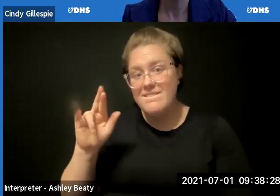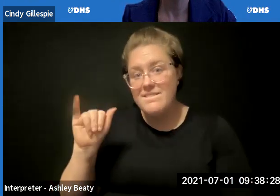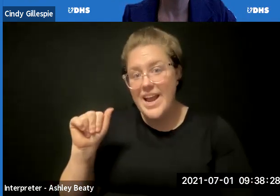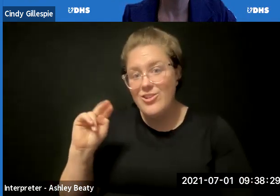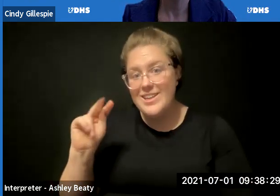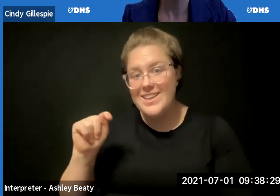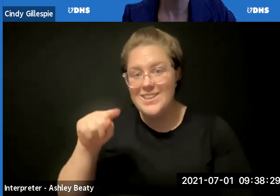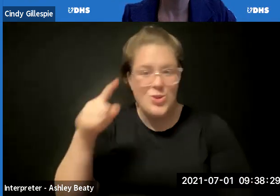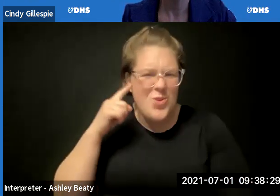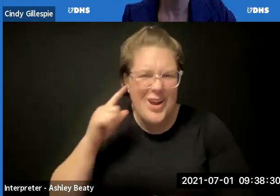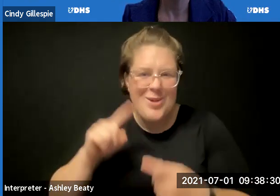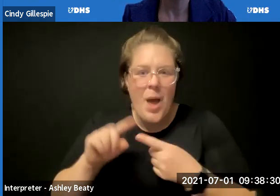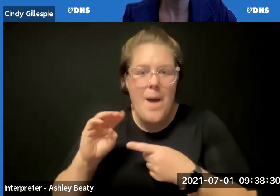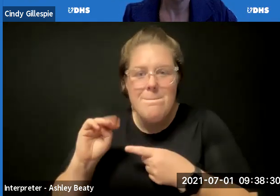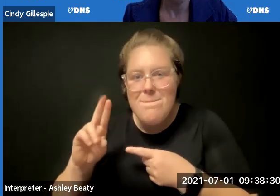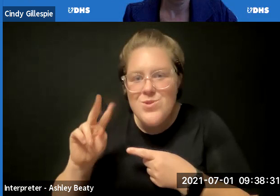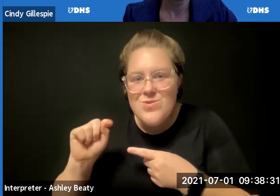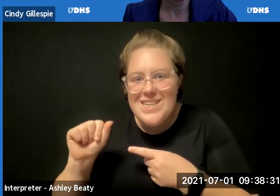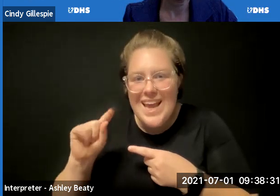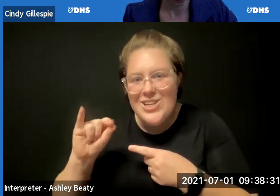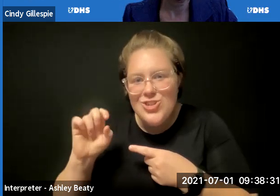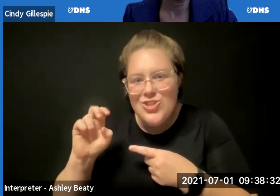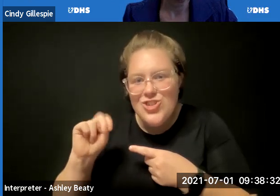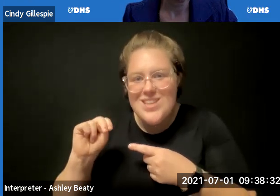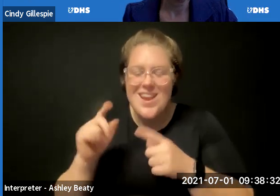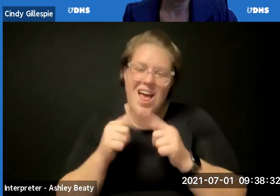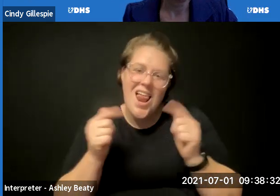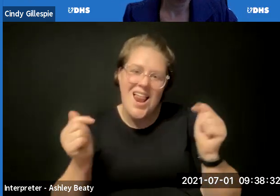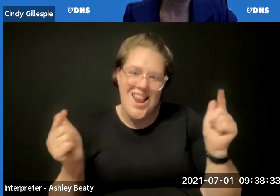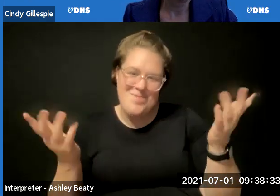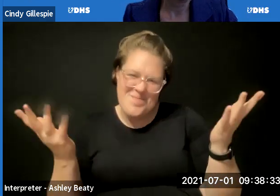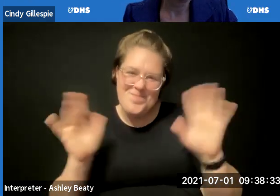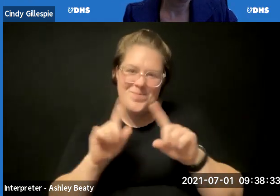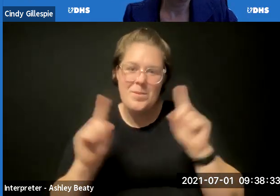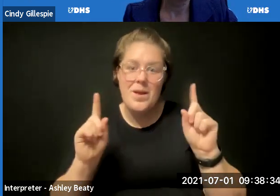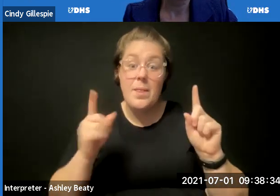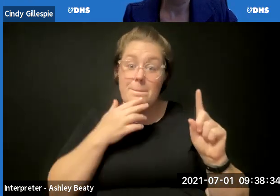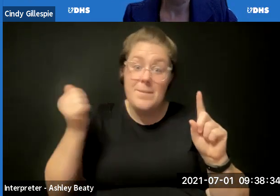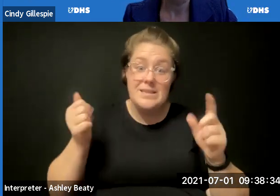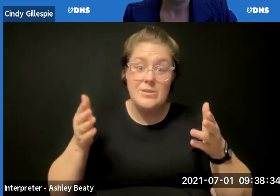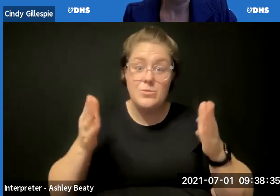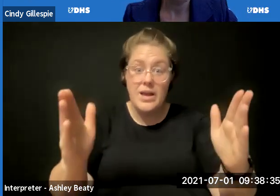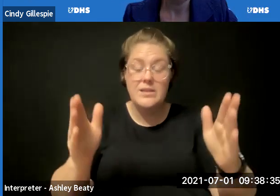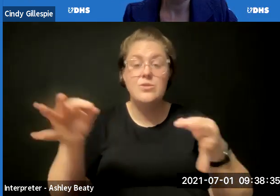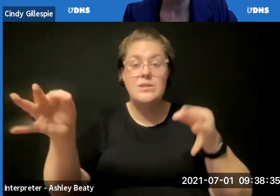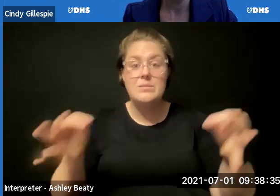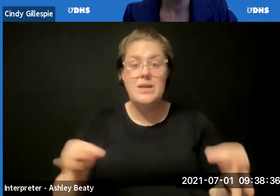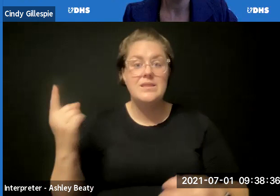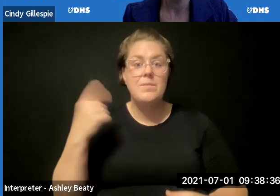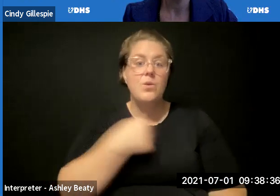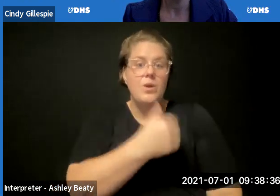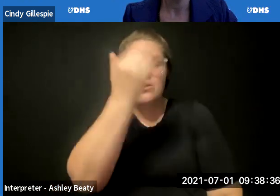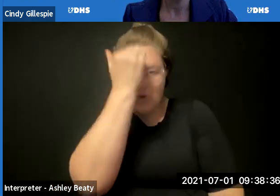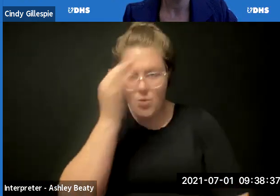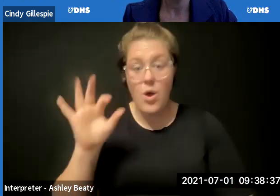things. The reality of it is the best way to describe it is describing it like something we're familiar with, which is the flu. That's the